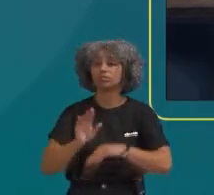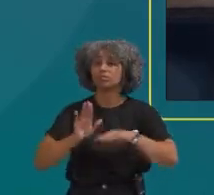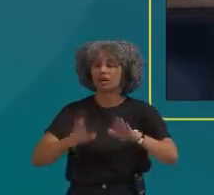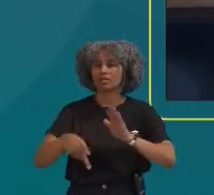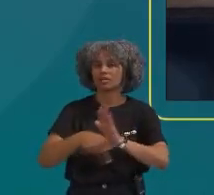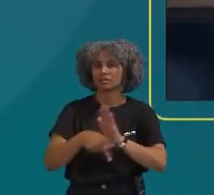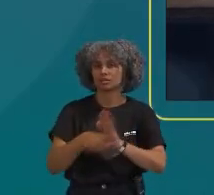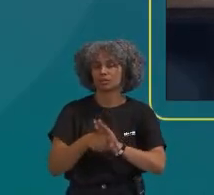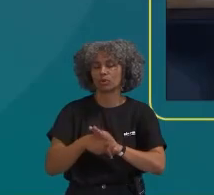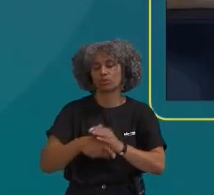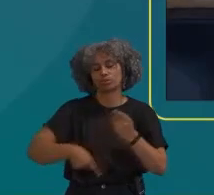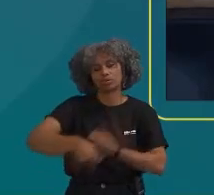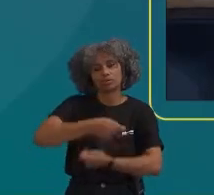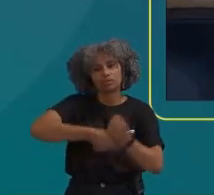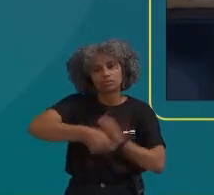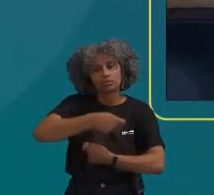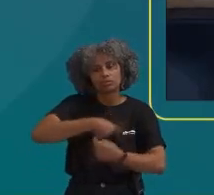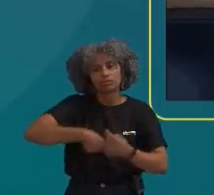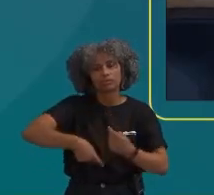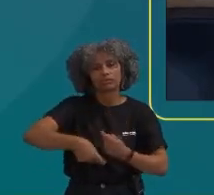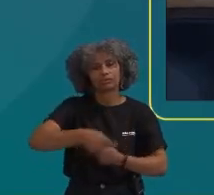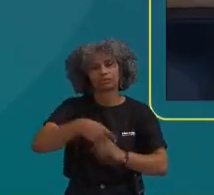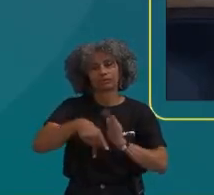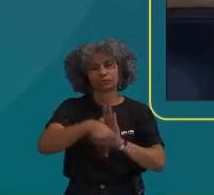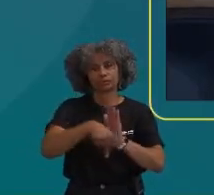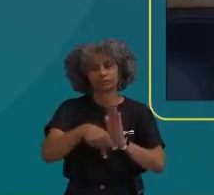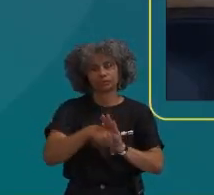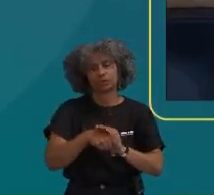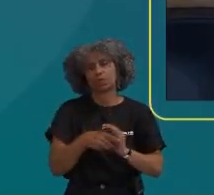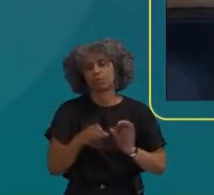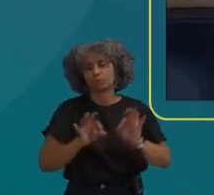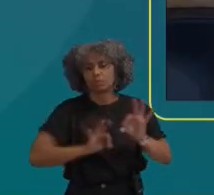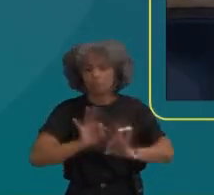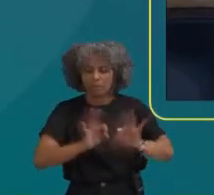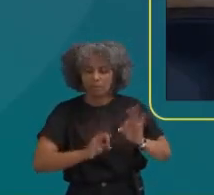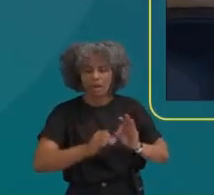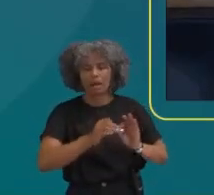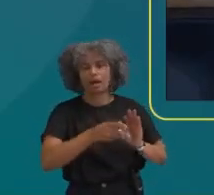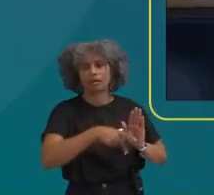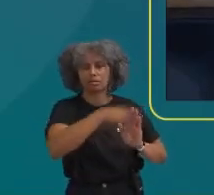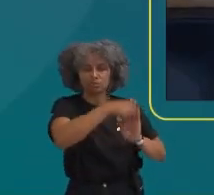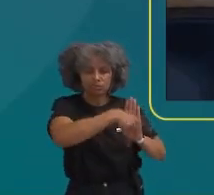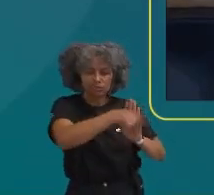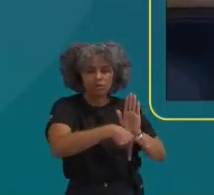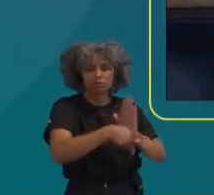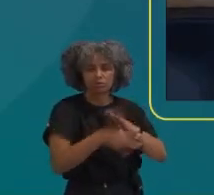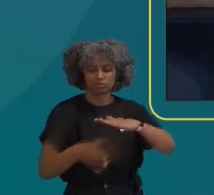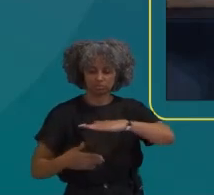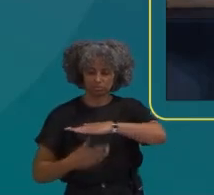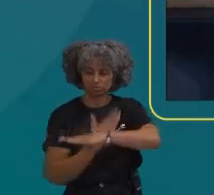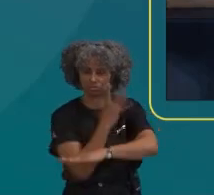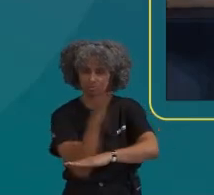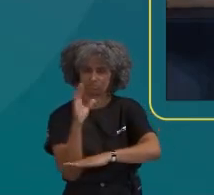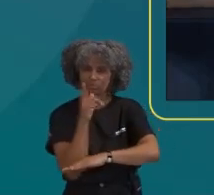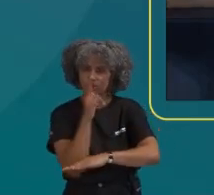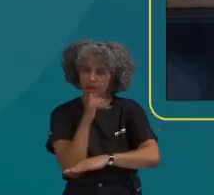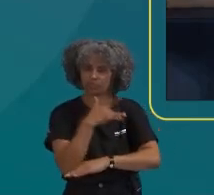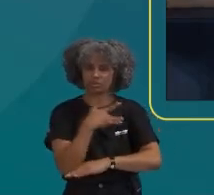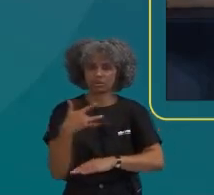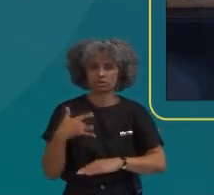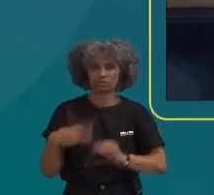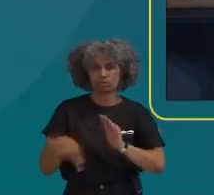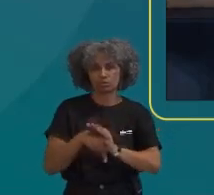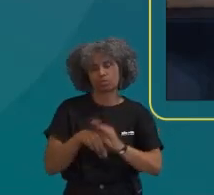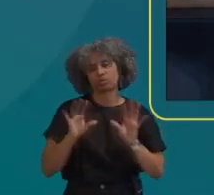the portfolio of biodiversity, water, and One Health. And Anil Kumar, another mayor, the mayor